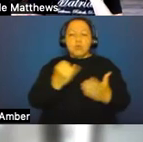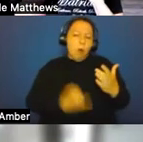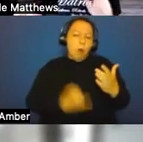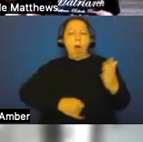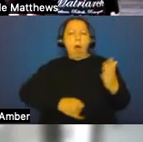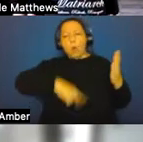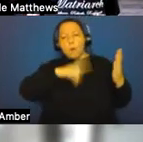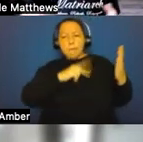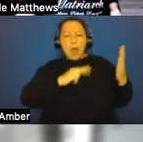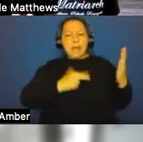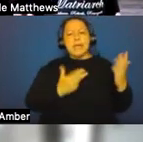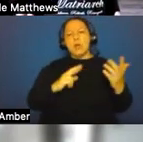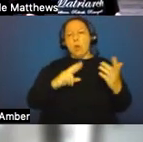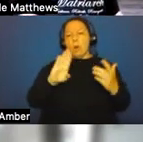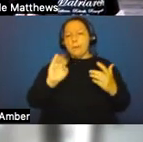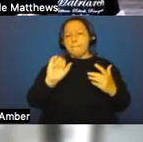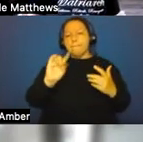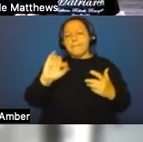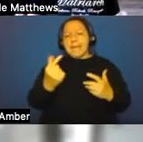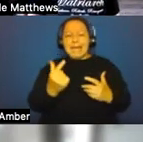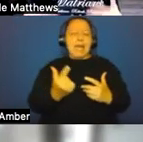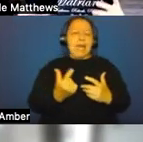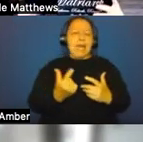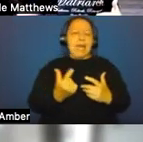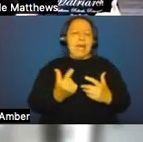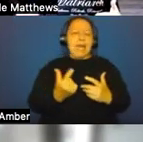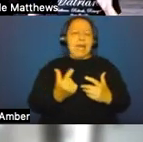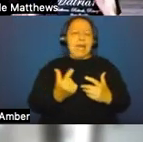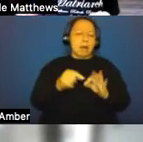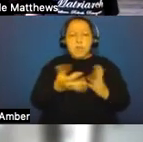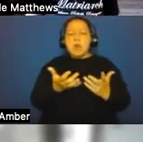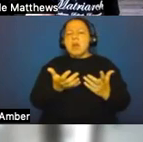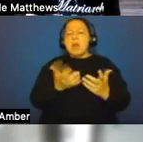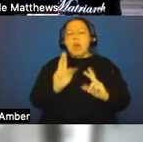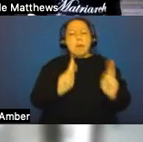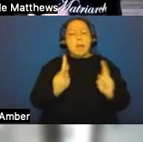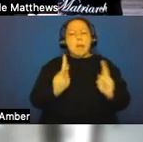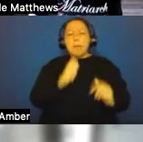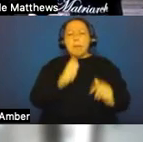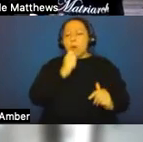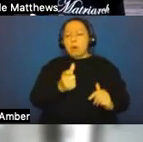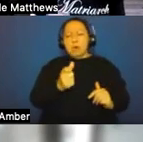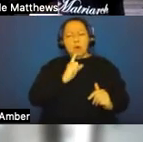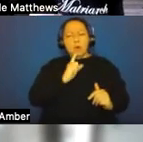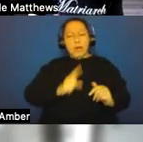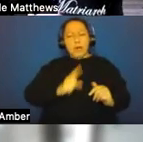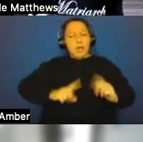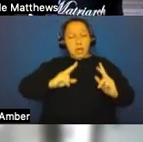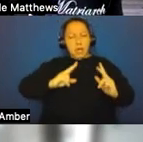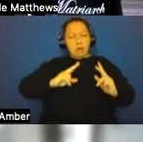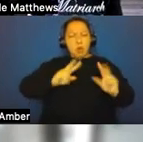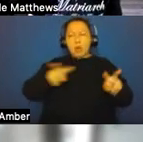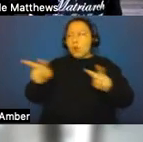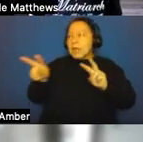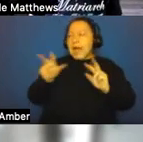or beading or whatever, people, they're not looking at each other, they're focused on something else, and it